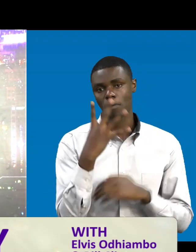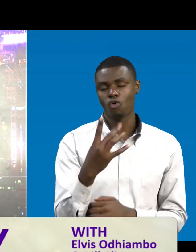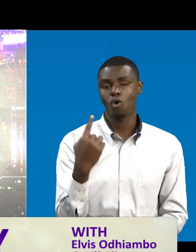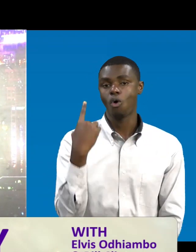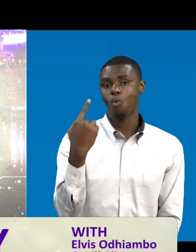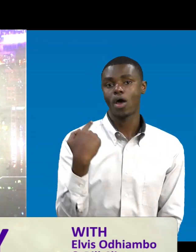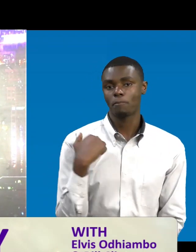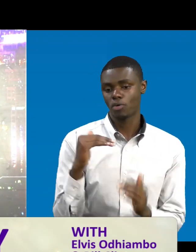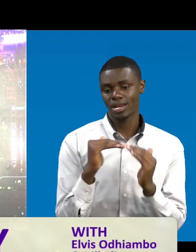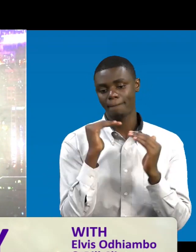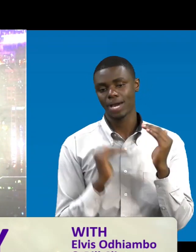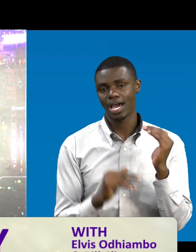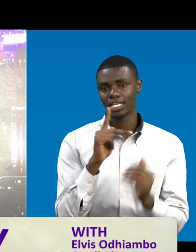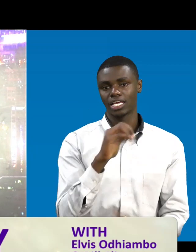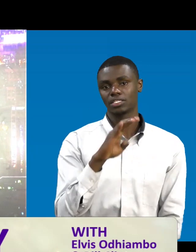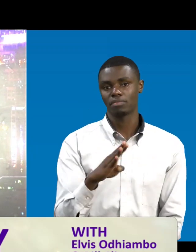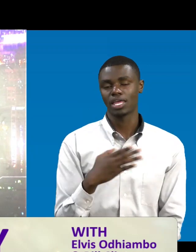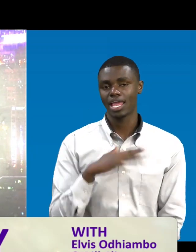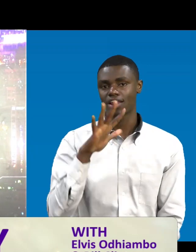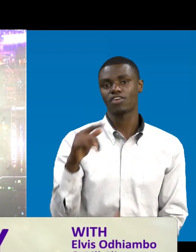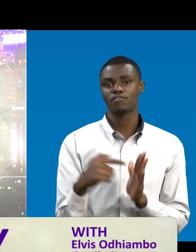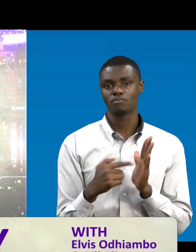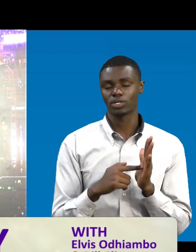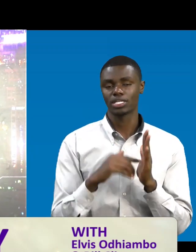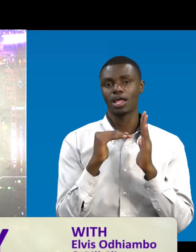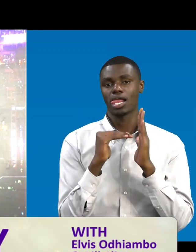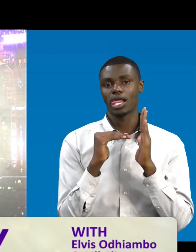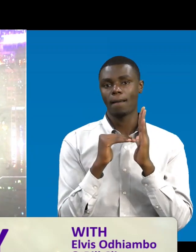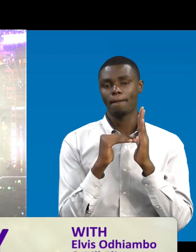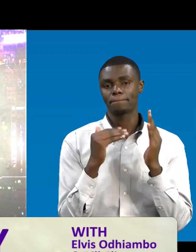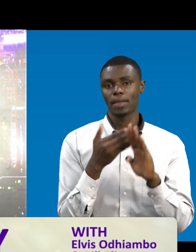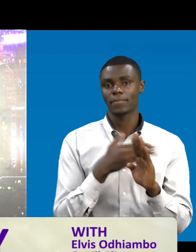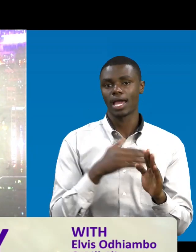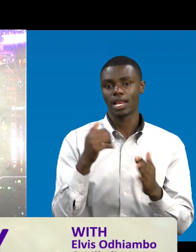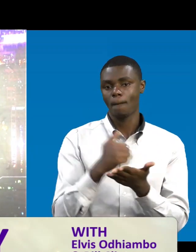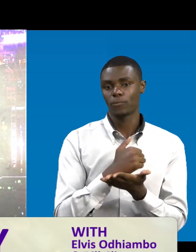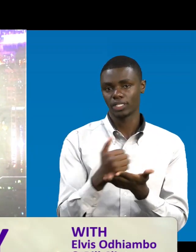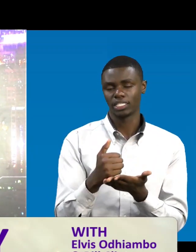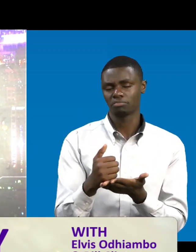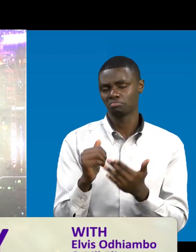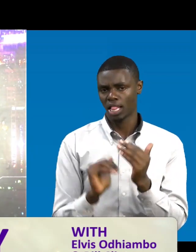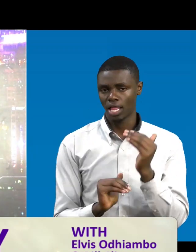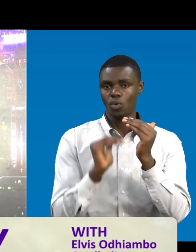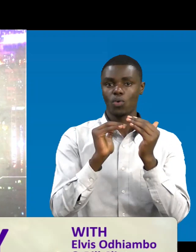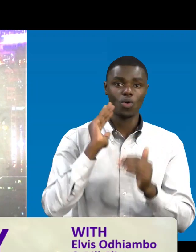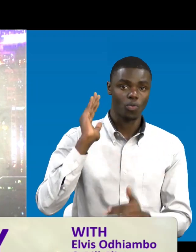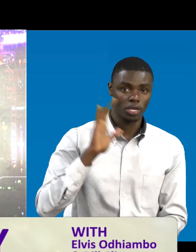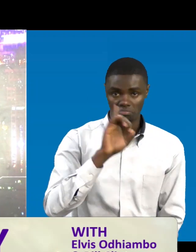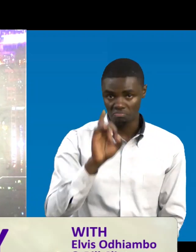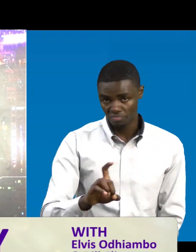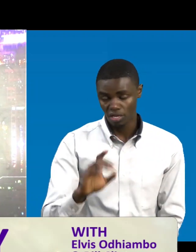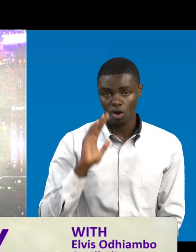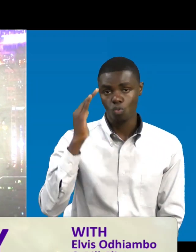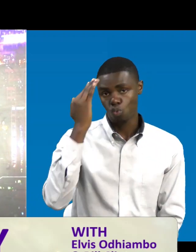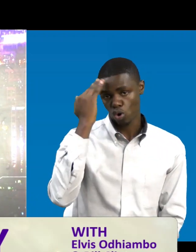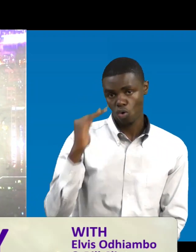behind, that is KCB, and 5 points behind leaders Posta Rangers. Will they catch up? That is, we are going to find out